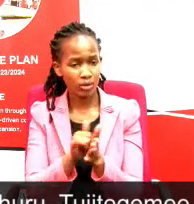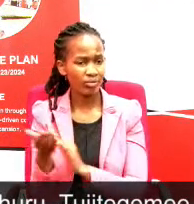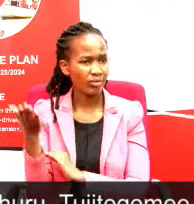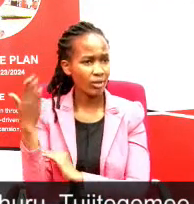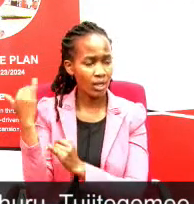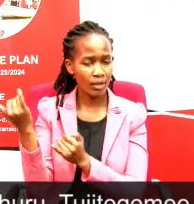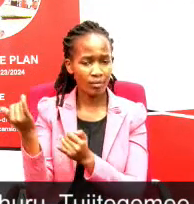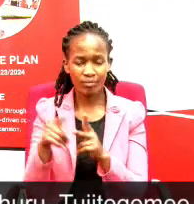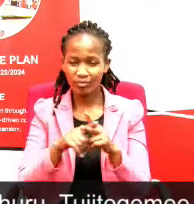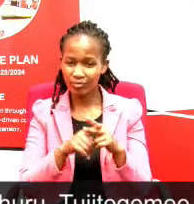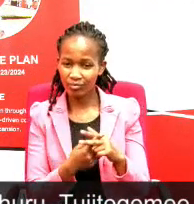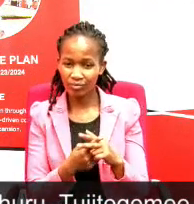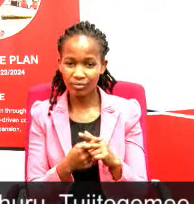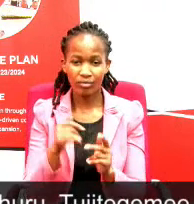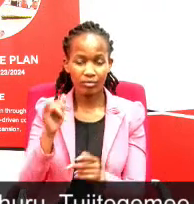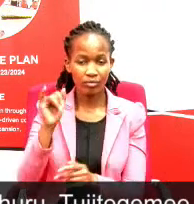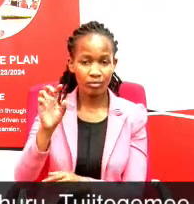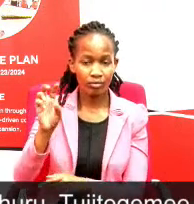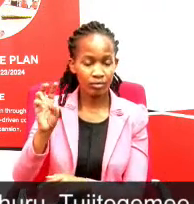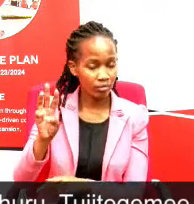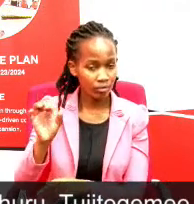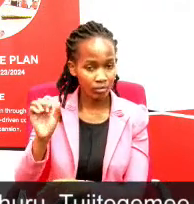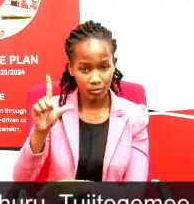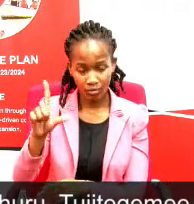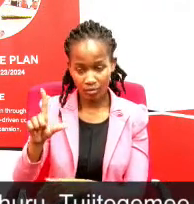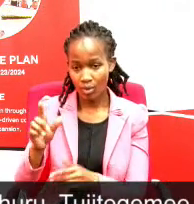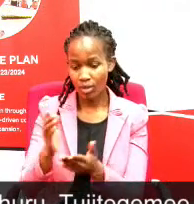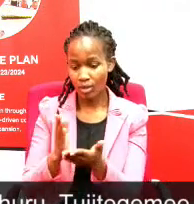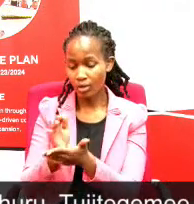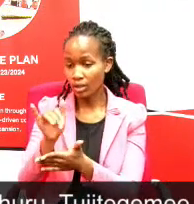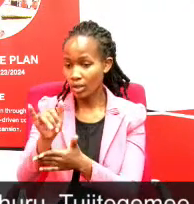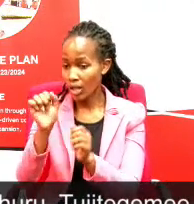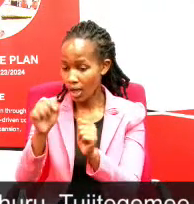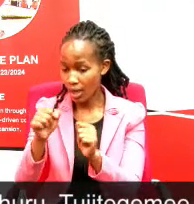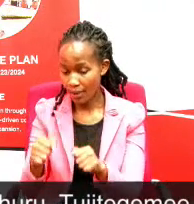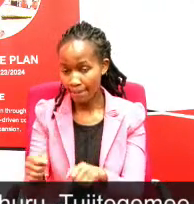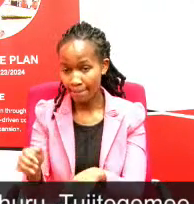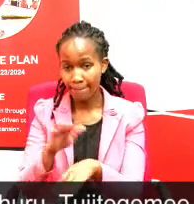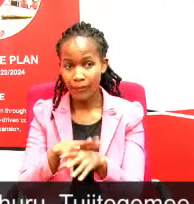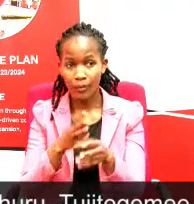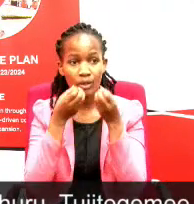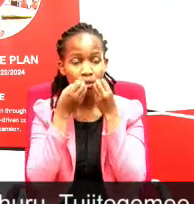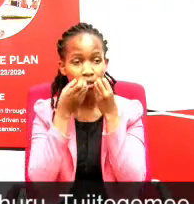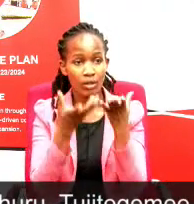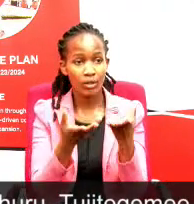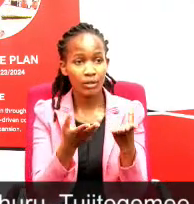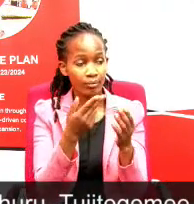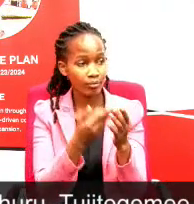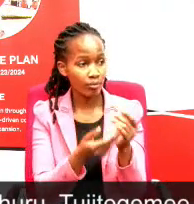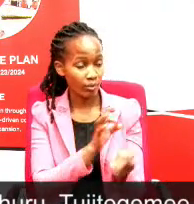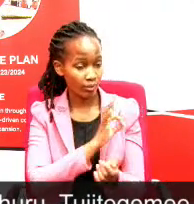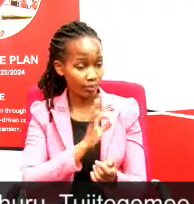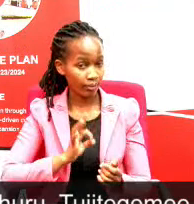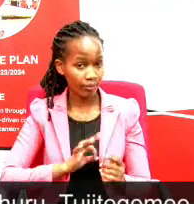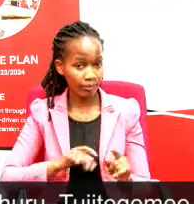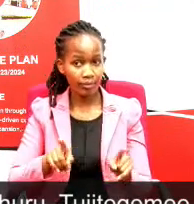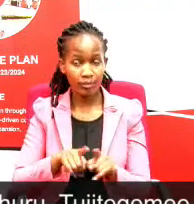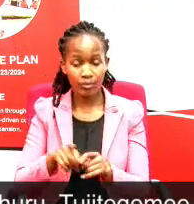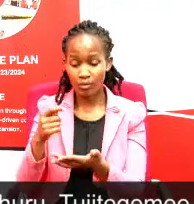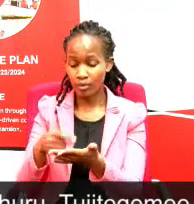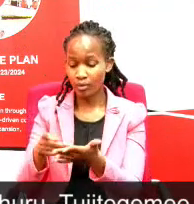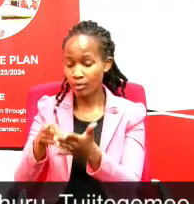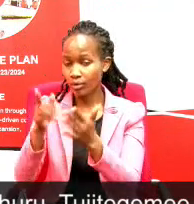recently introduced the iWhistle to ensure that we're able to get information both with respect to staff and also